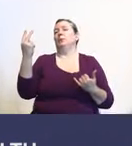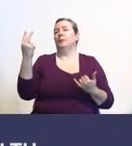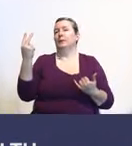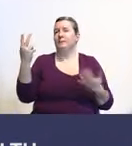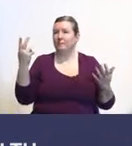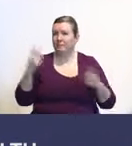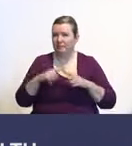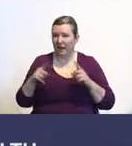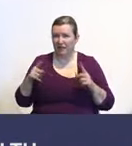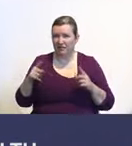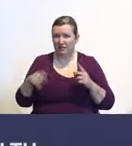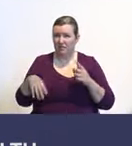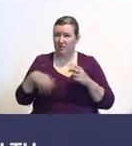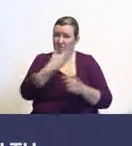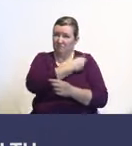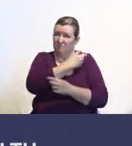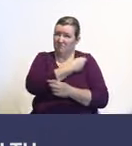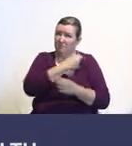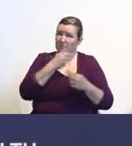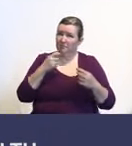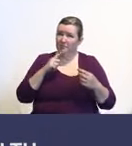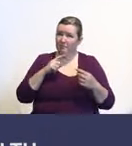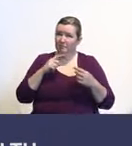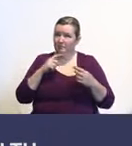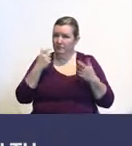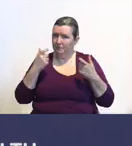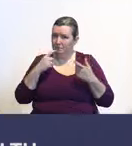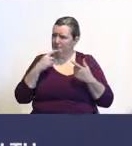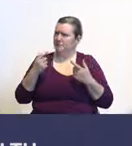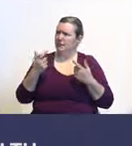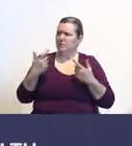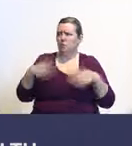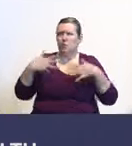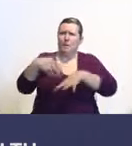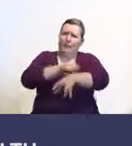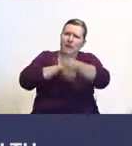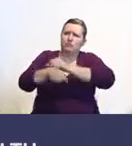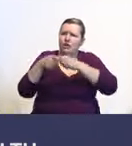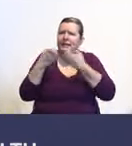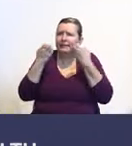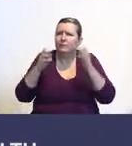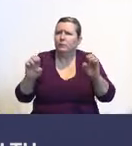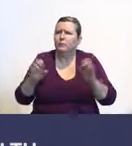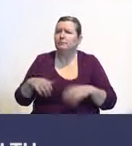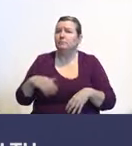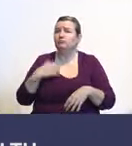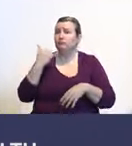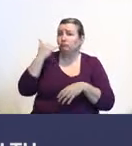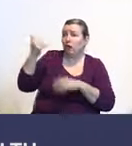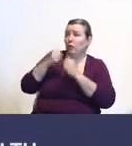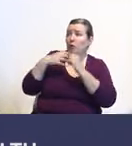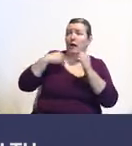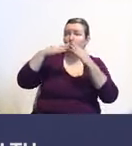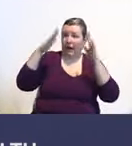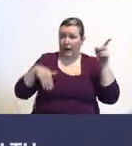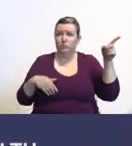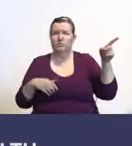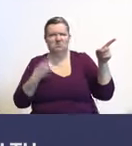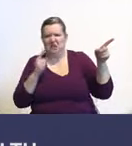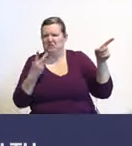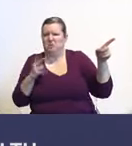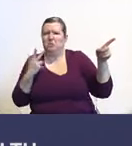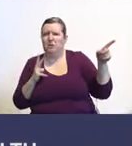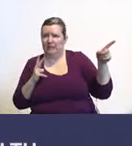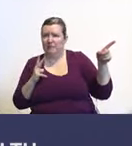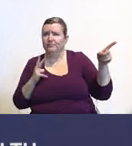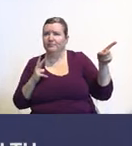be a major effort. I was on with the White House a couple of days ago, getting our opinion as to